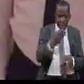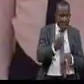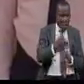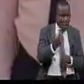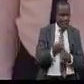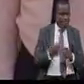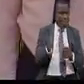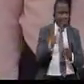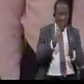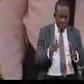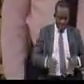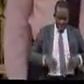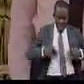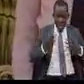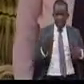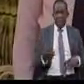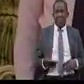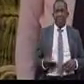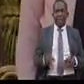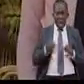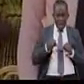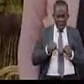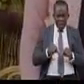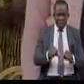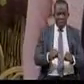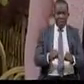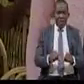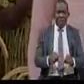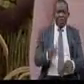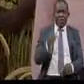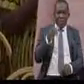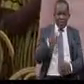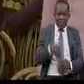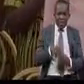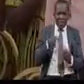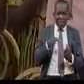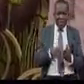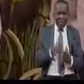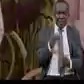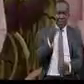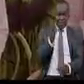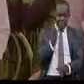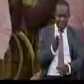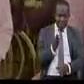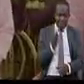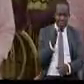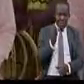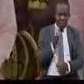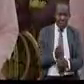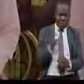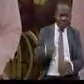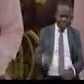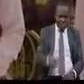and continue in this journey of faith.